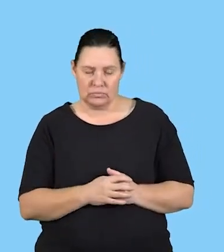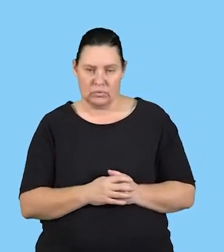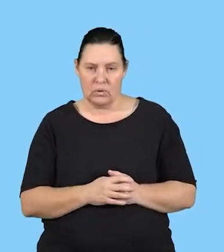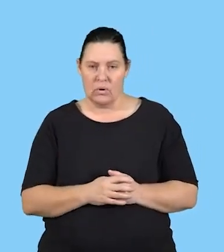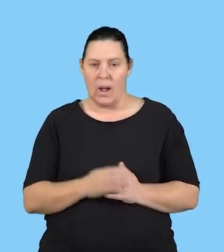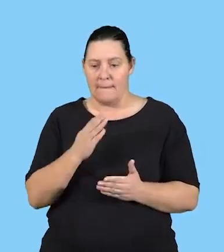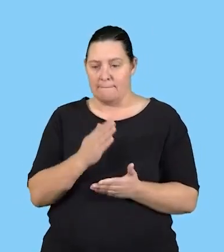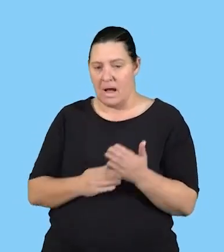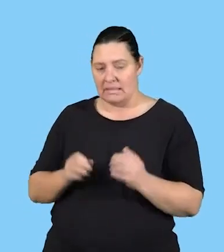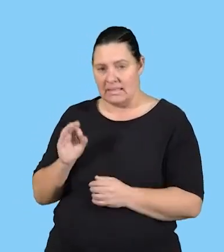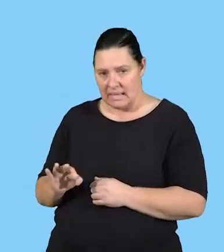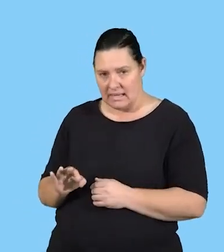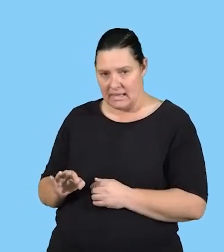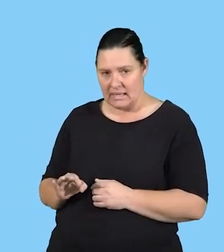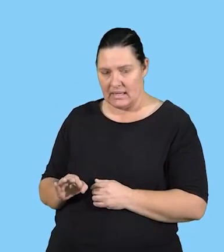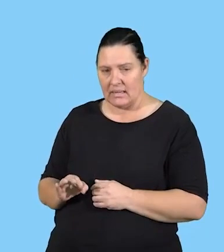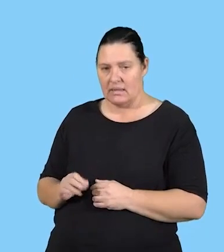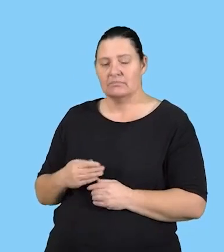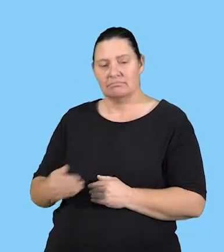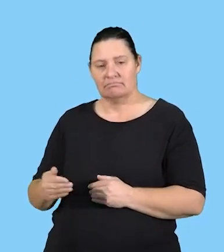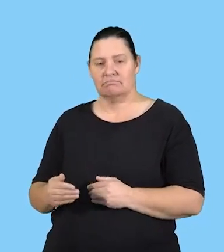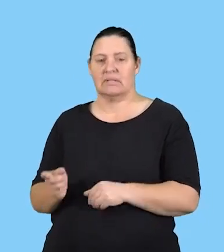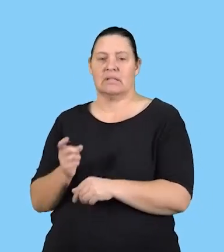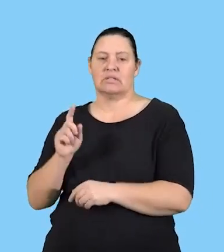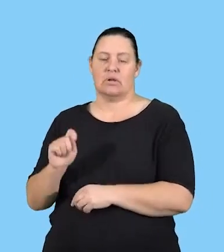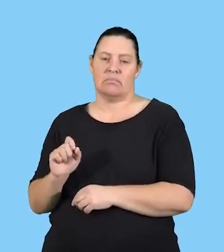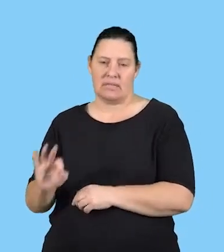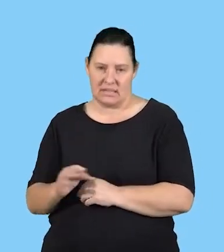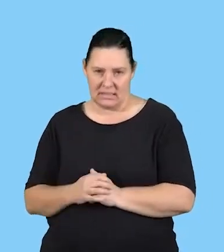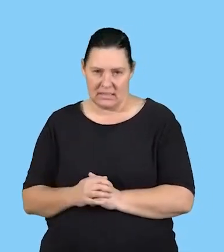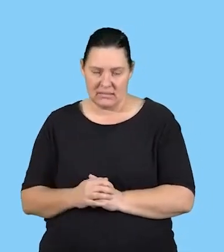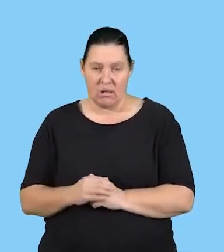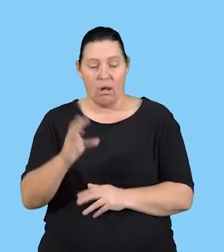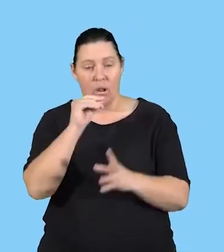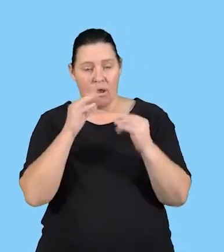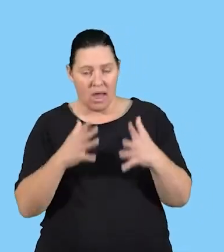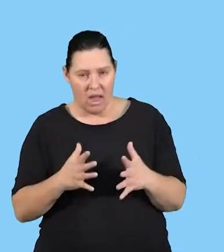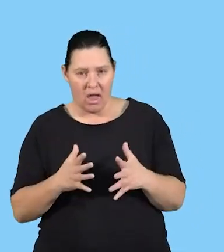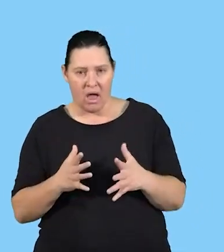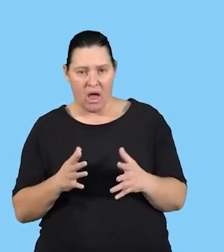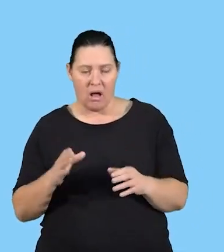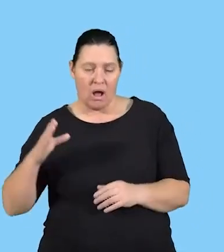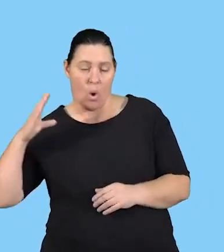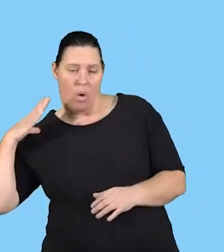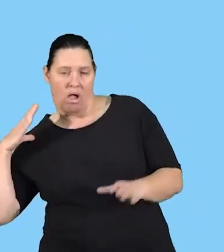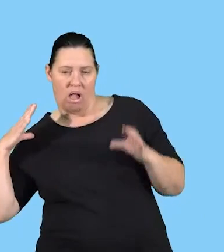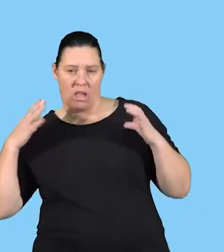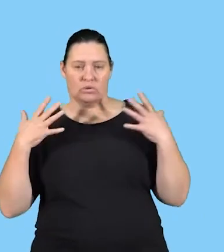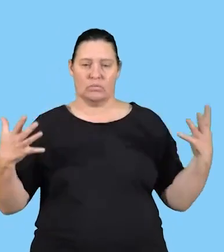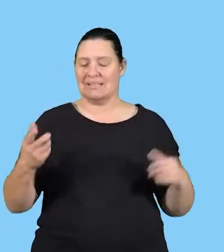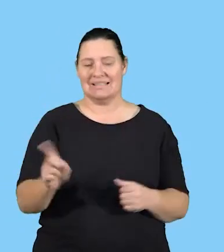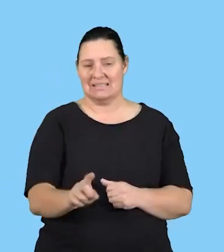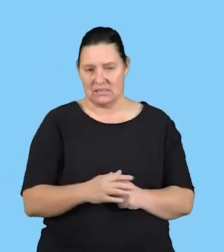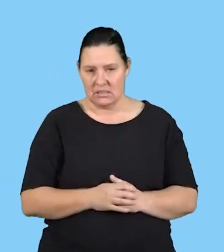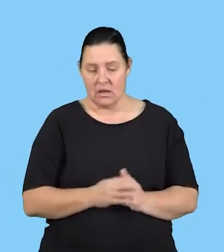3 of the project during term 3. So that the learners are not overloaded. You will remember that the